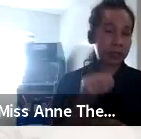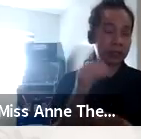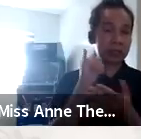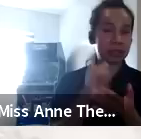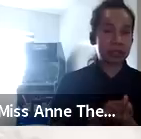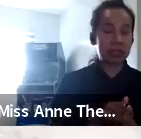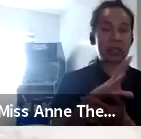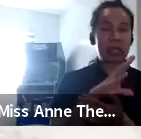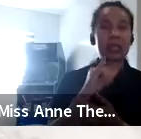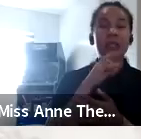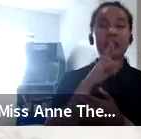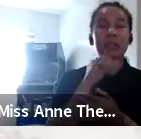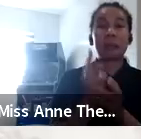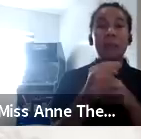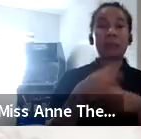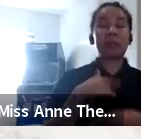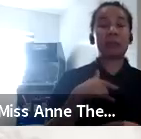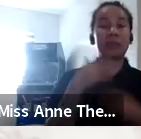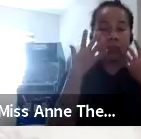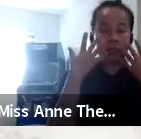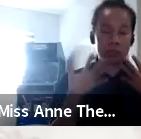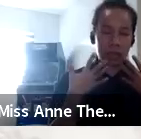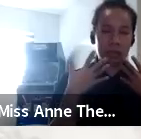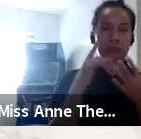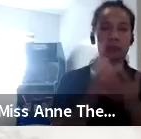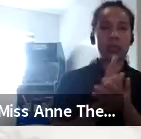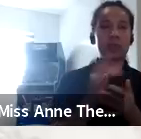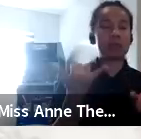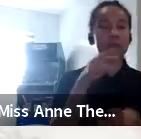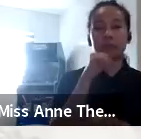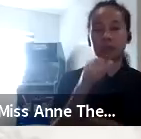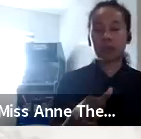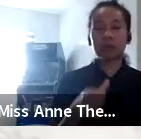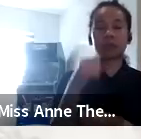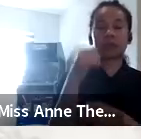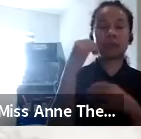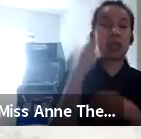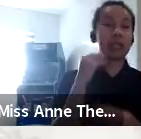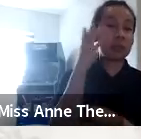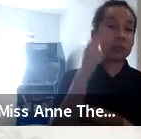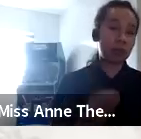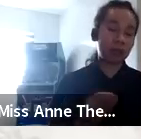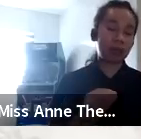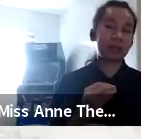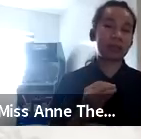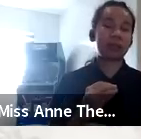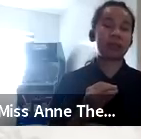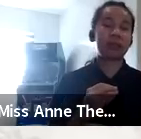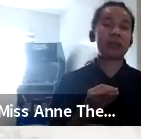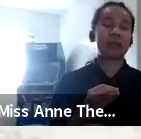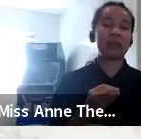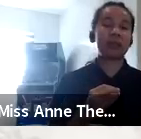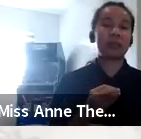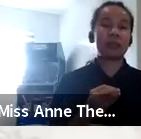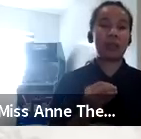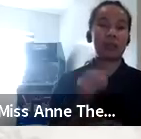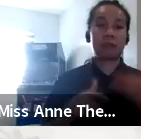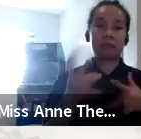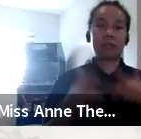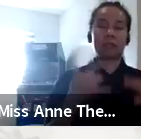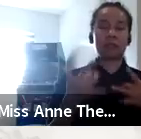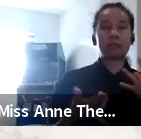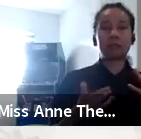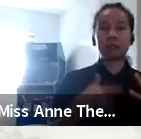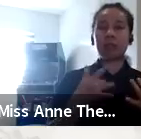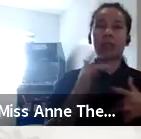it really saddened me that they did not feel uh, how it, the feeling of being excited to walk down the